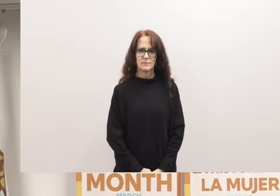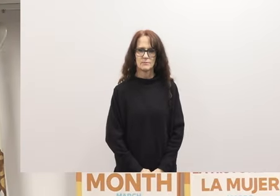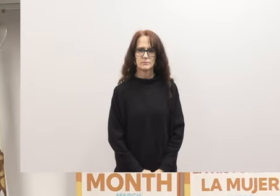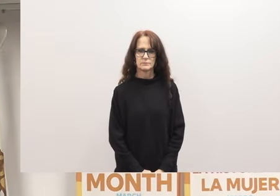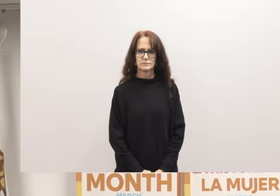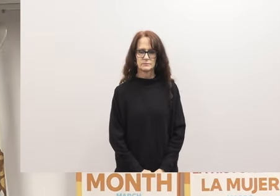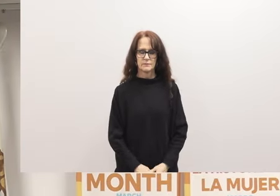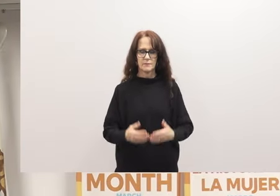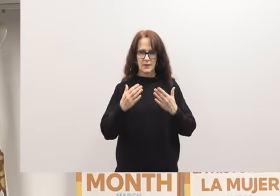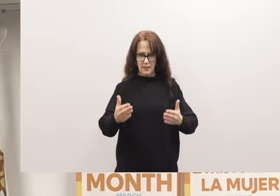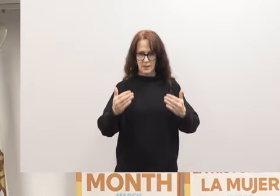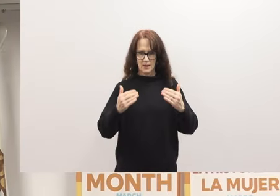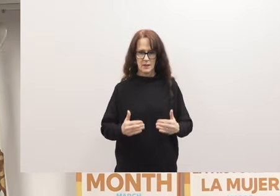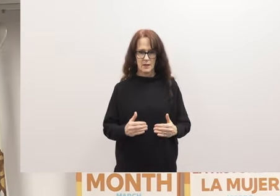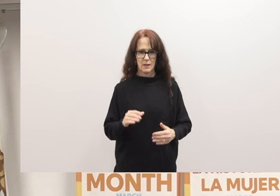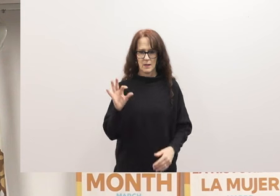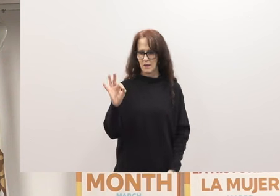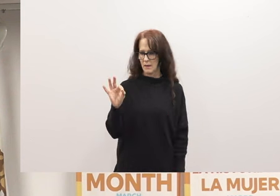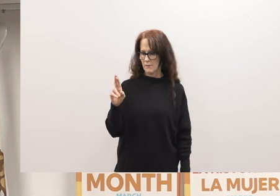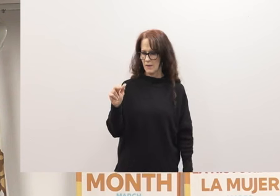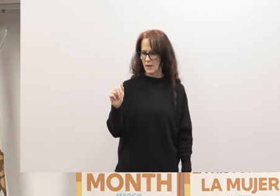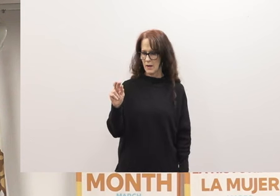Thank you. Next, we have Francesca.